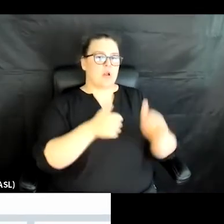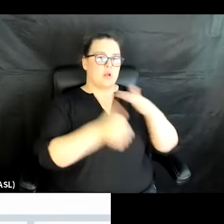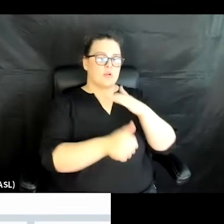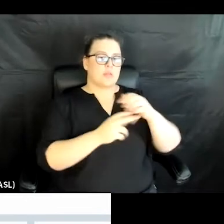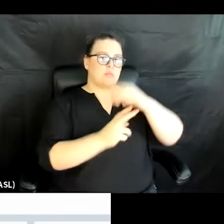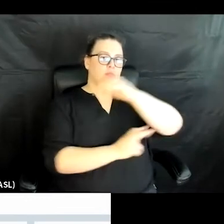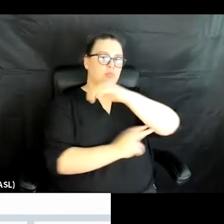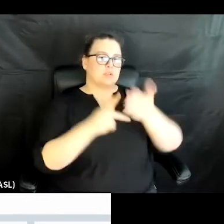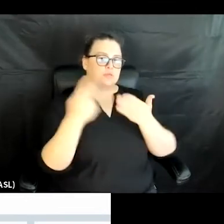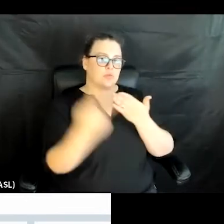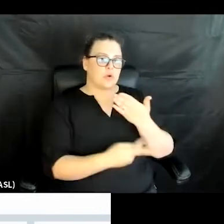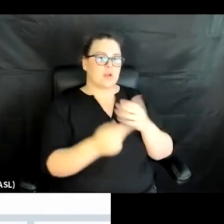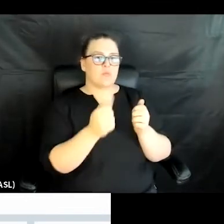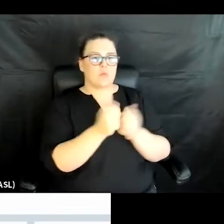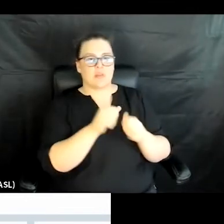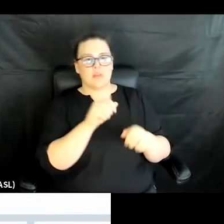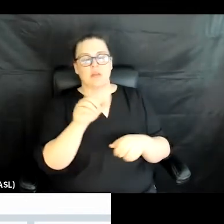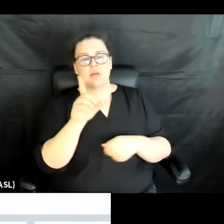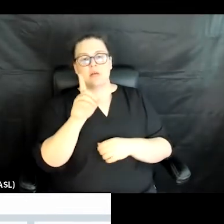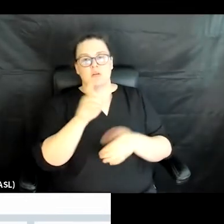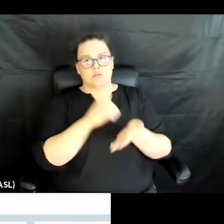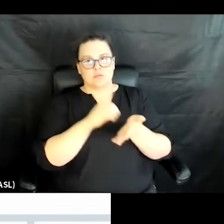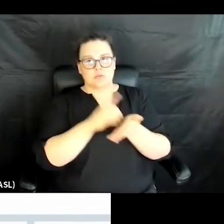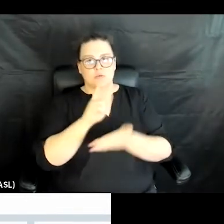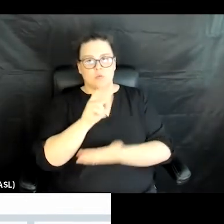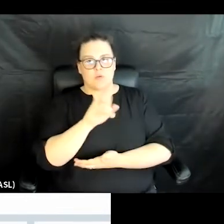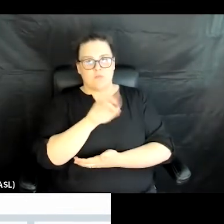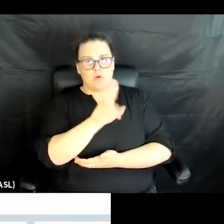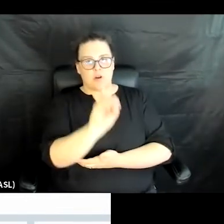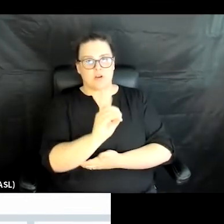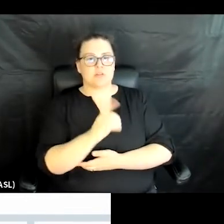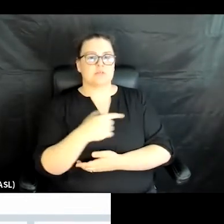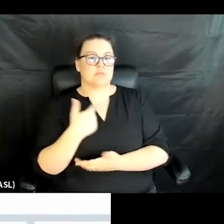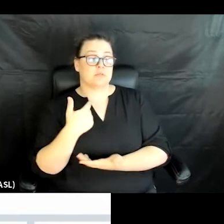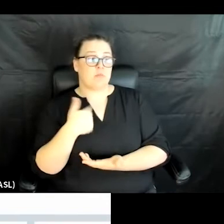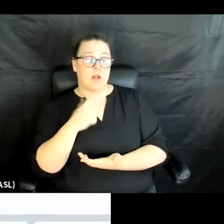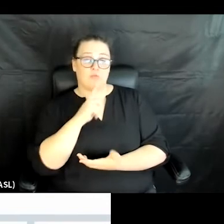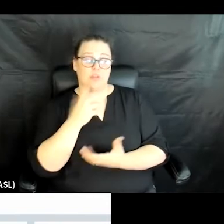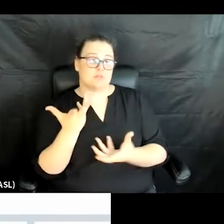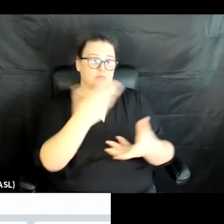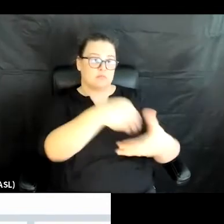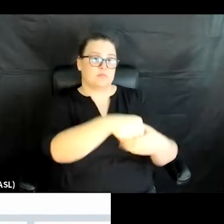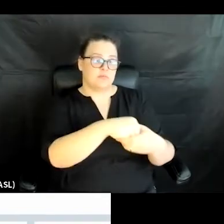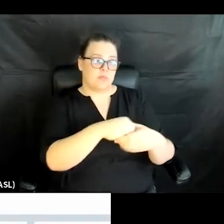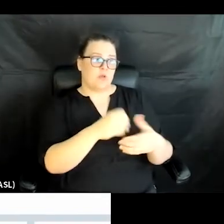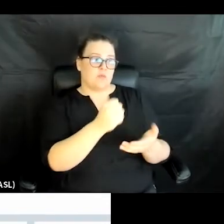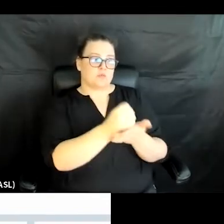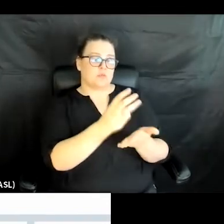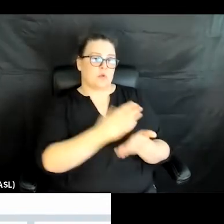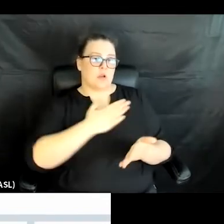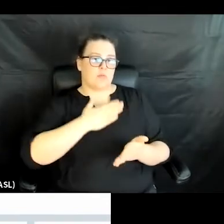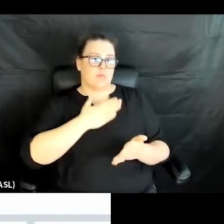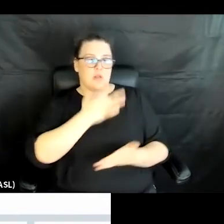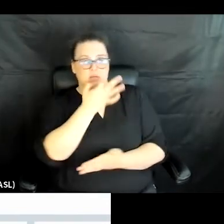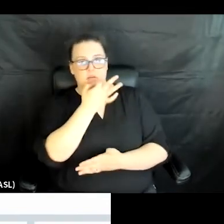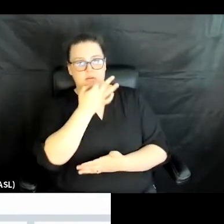Dr. Gerard. And there I basically just bring like the social work component to the team, like some of the things that we